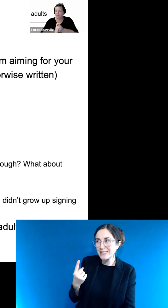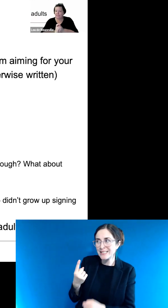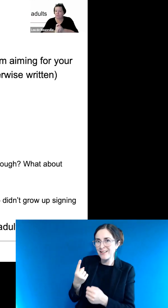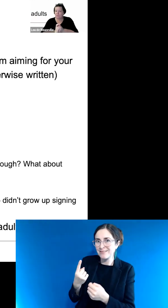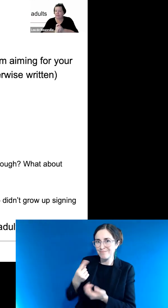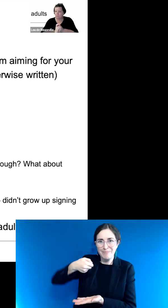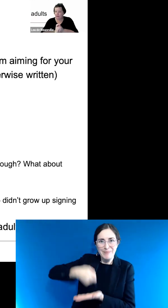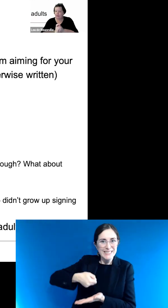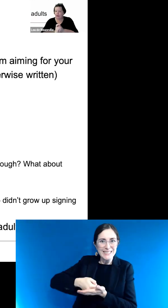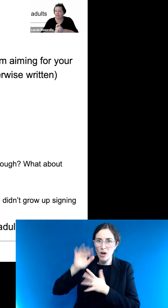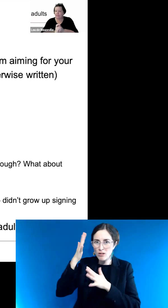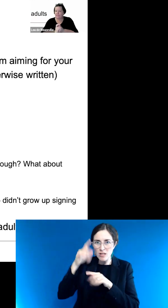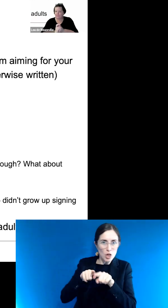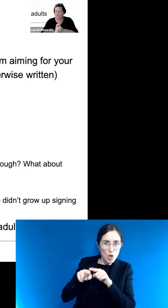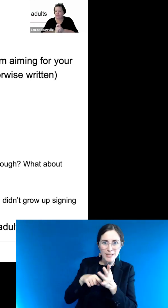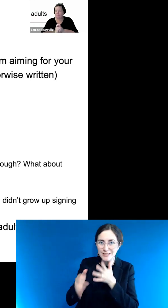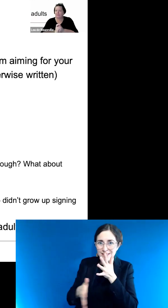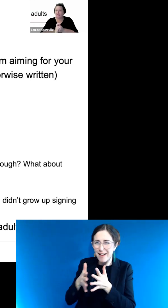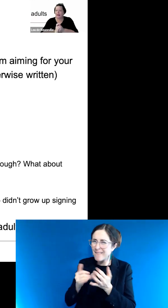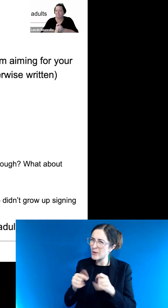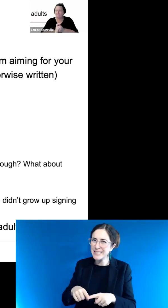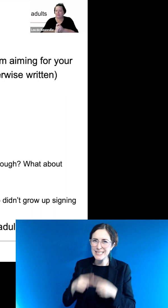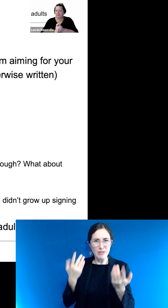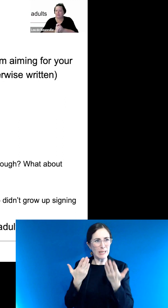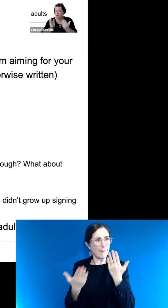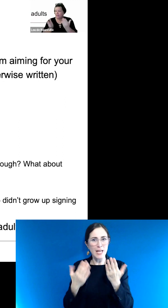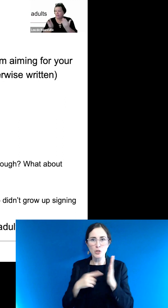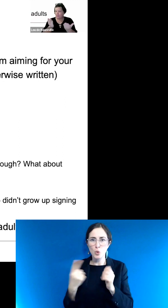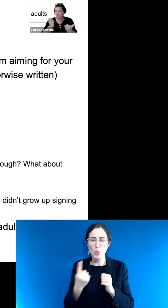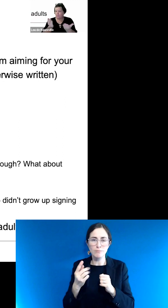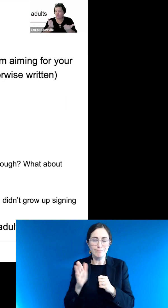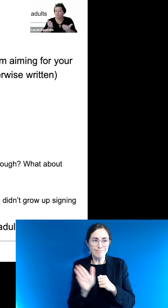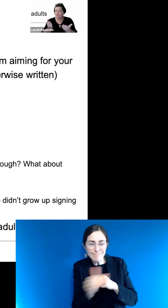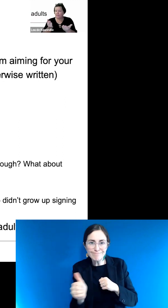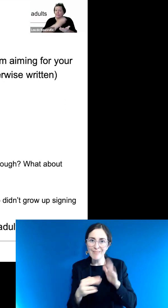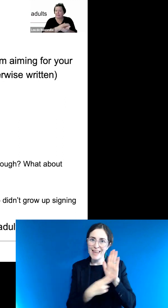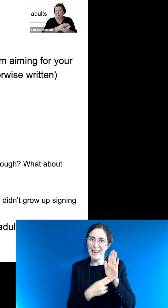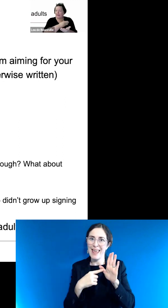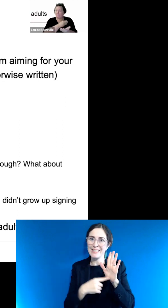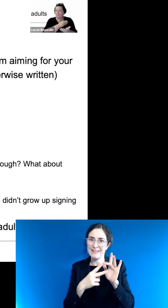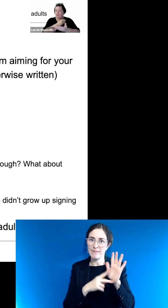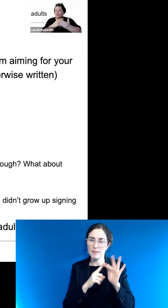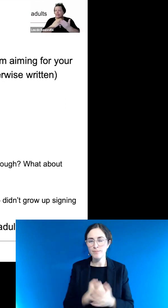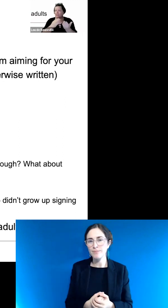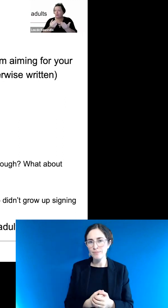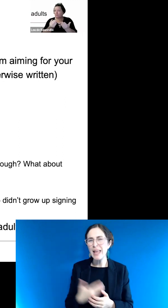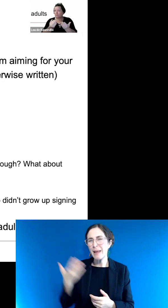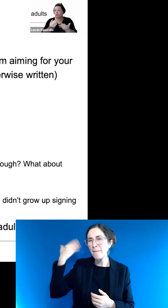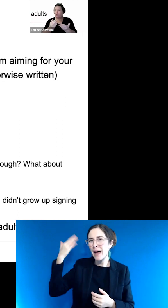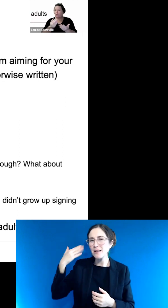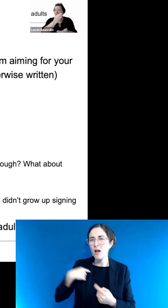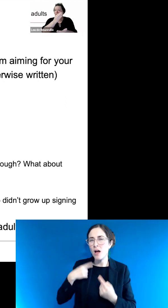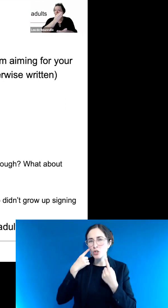the first thing is to really recognize the difference between those types. In another presentation, I